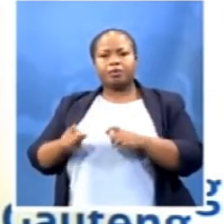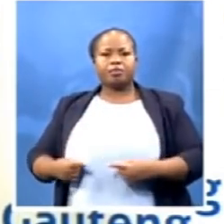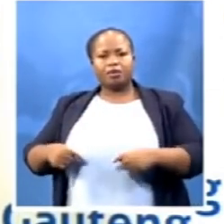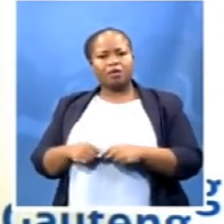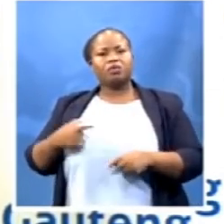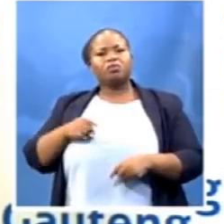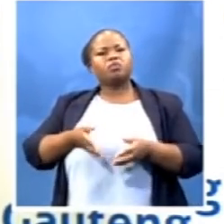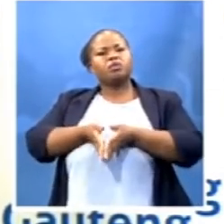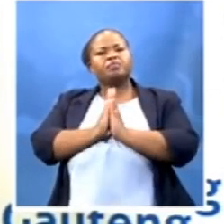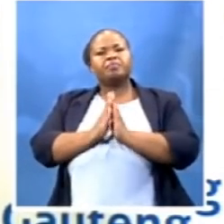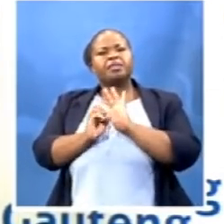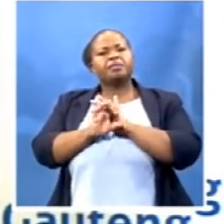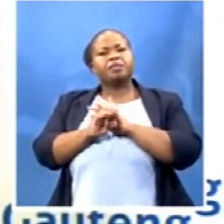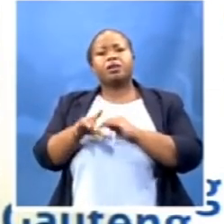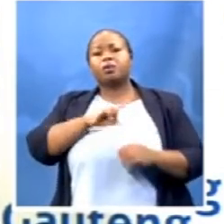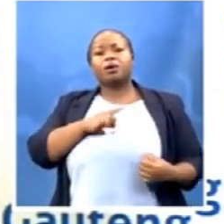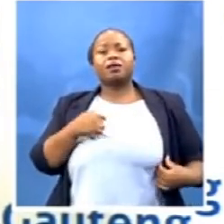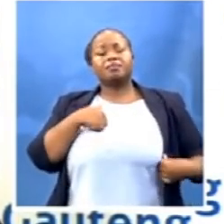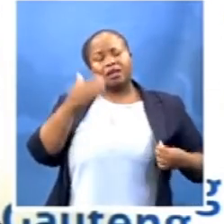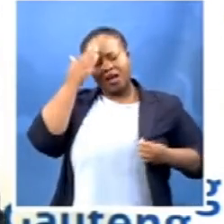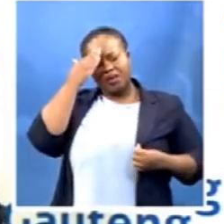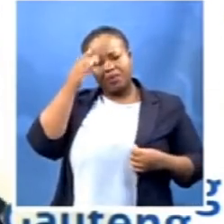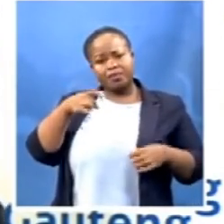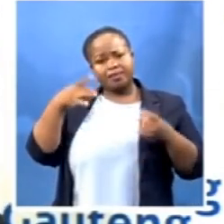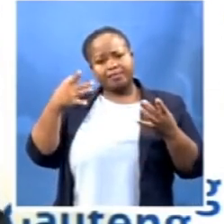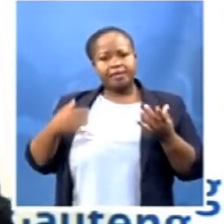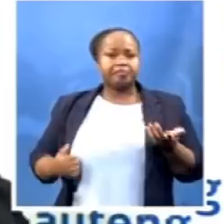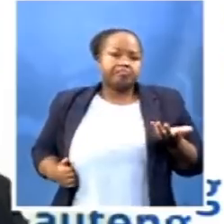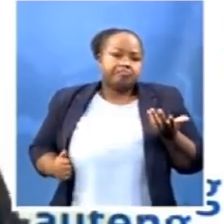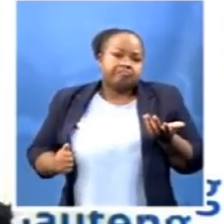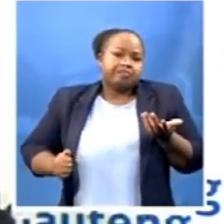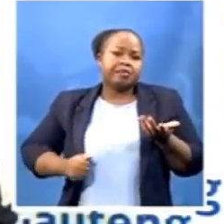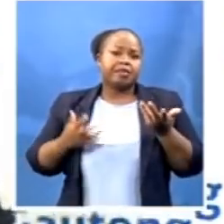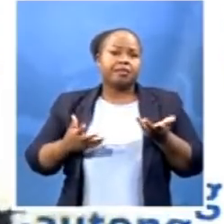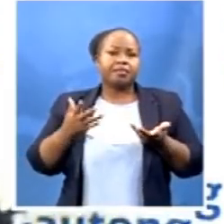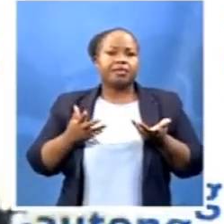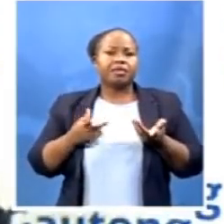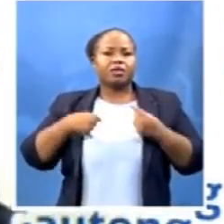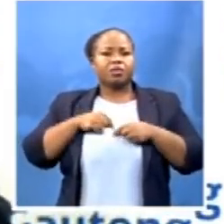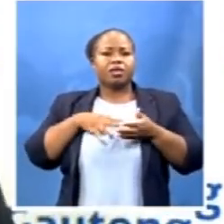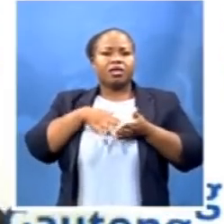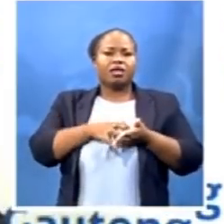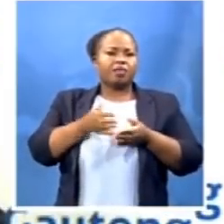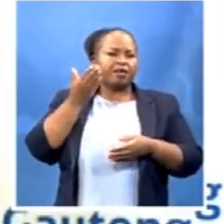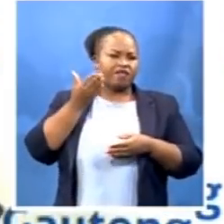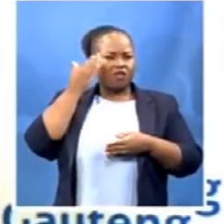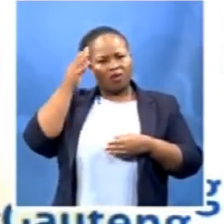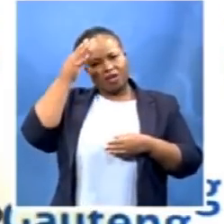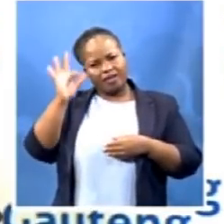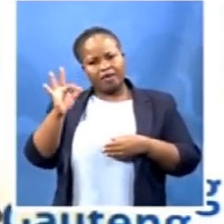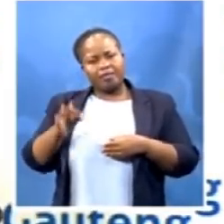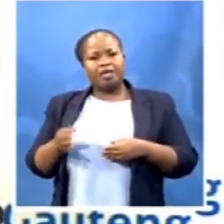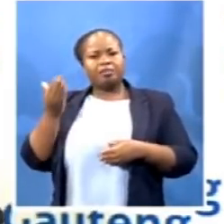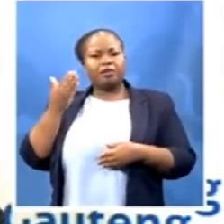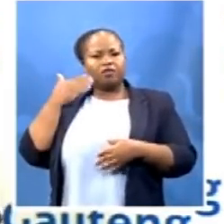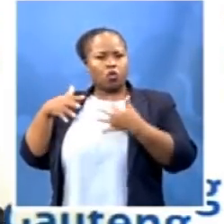sometimes, because of our weaknesses previously as government, how things were done, there's a lot of trust